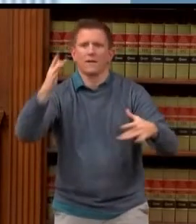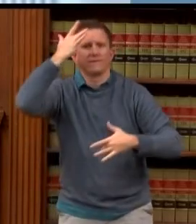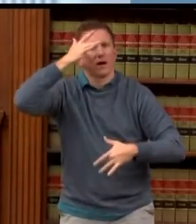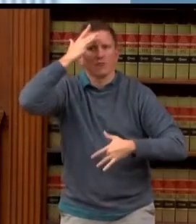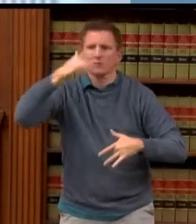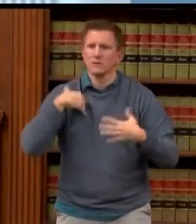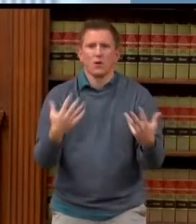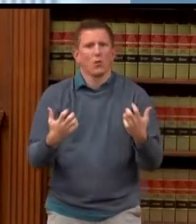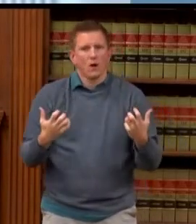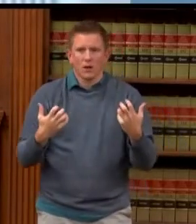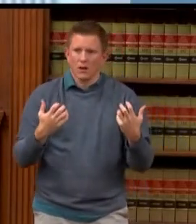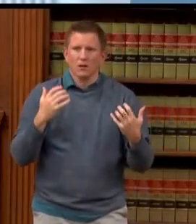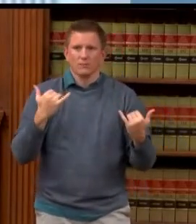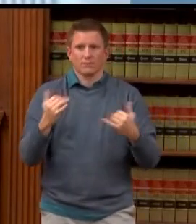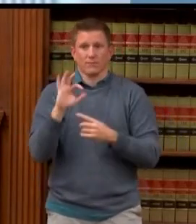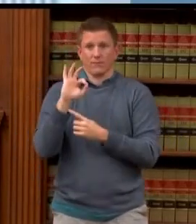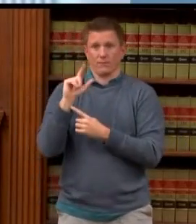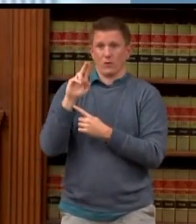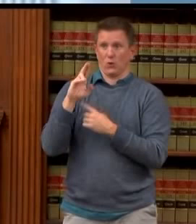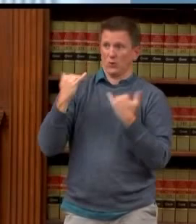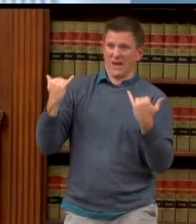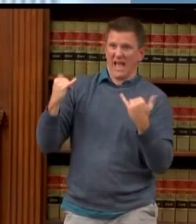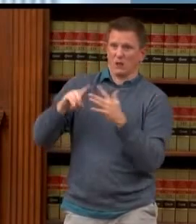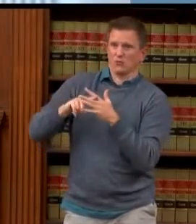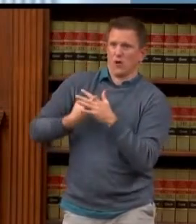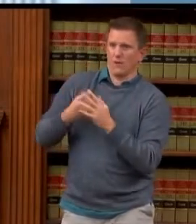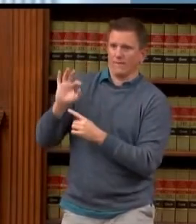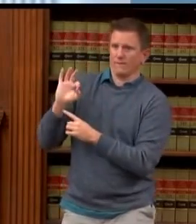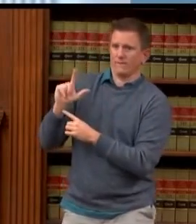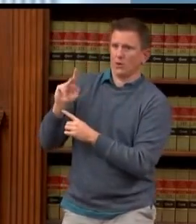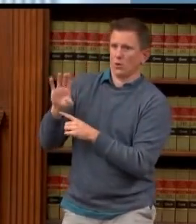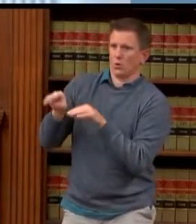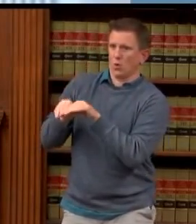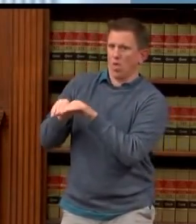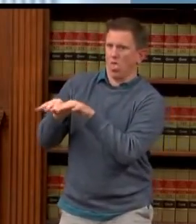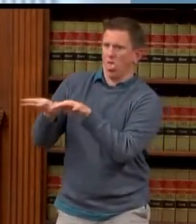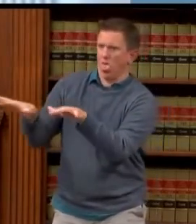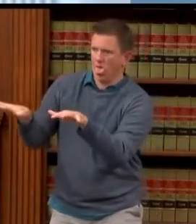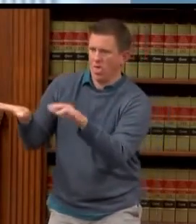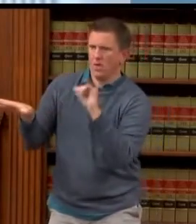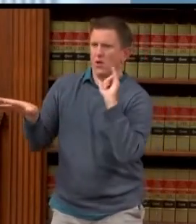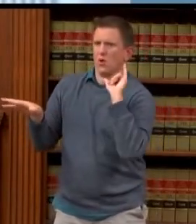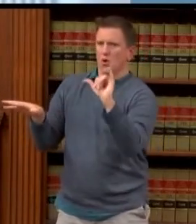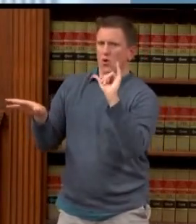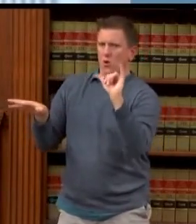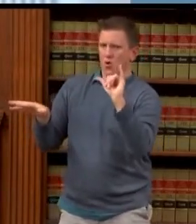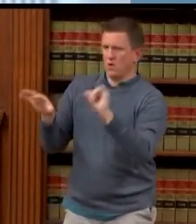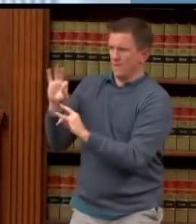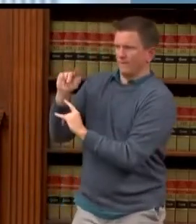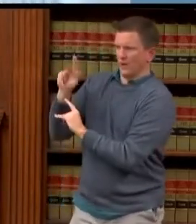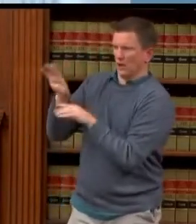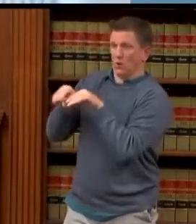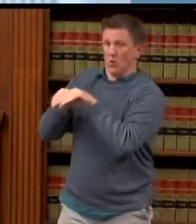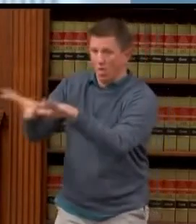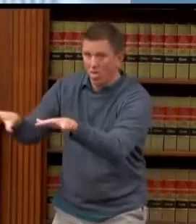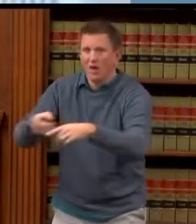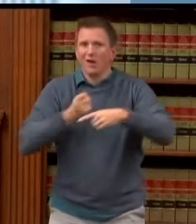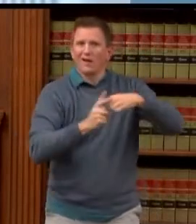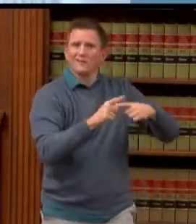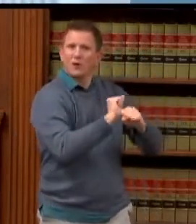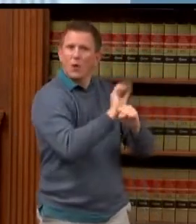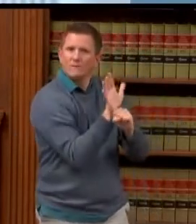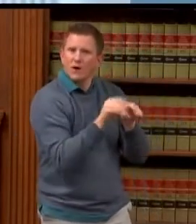in society. So the twindemic is what we're really wanting to avoid right now and to save lives.